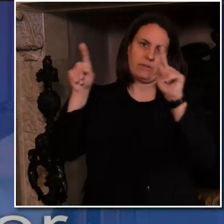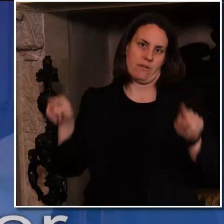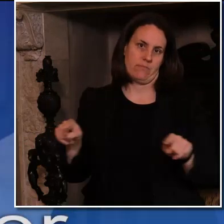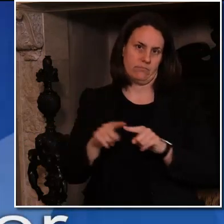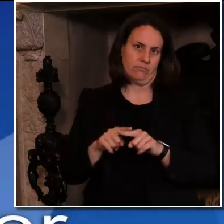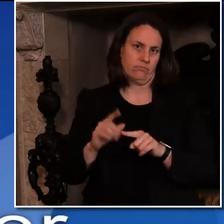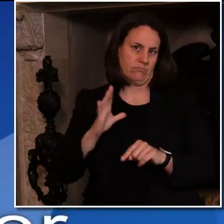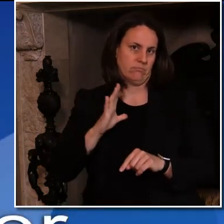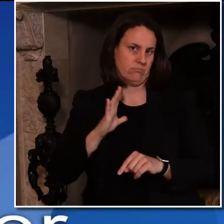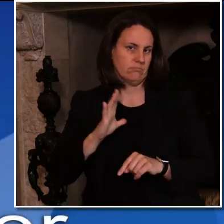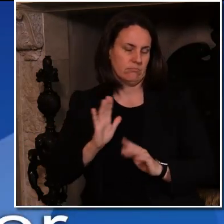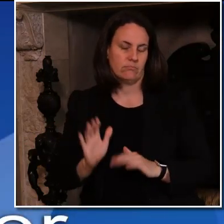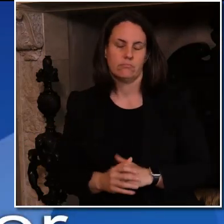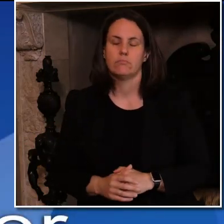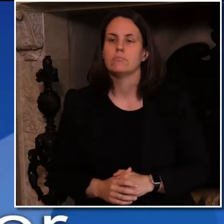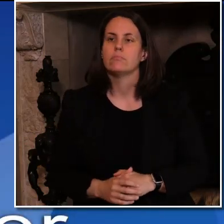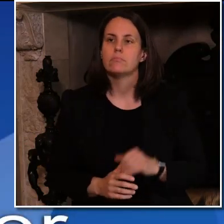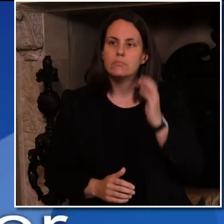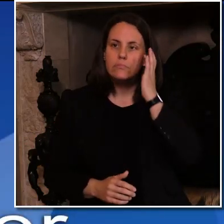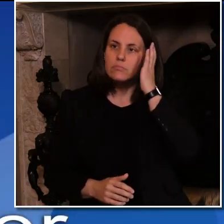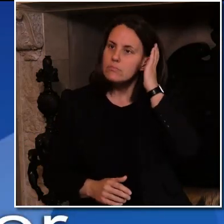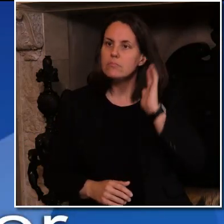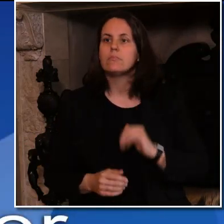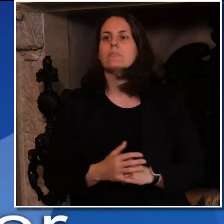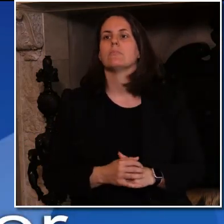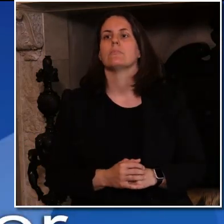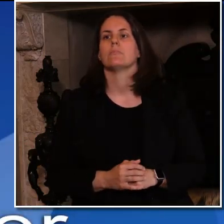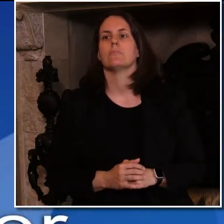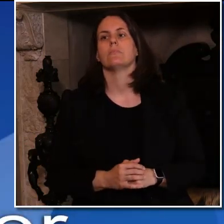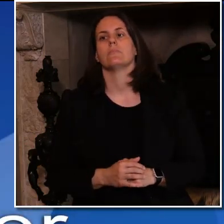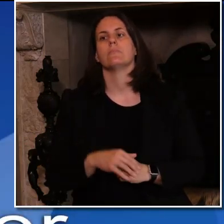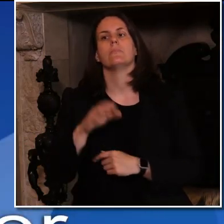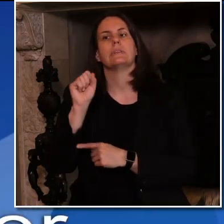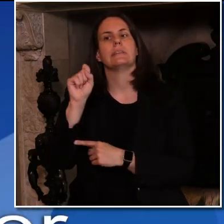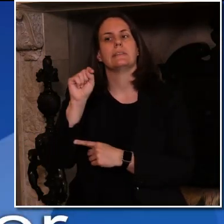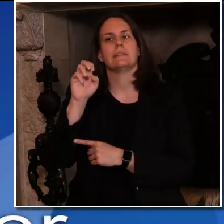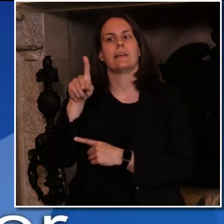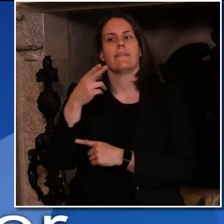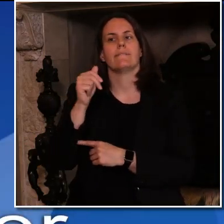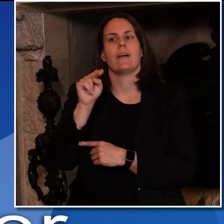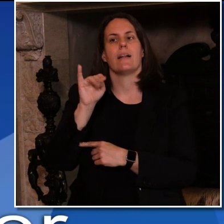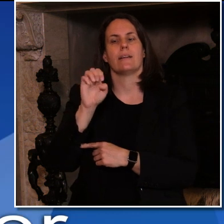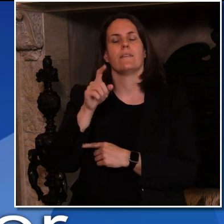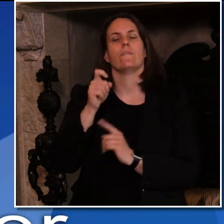Thank you. Now to Stephanie Hoff from West Politics. Stephanie?